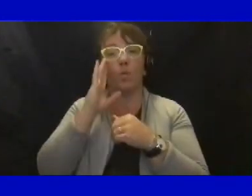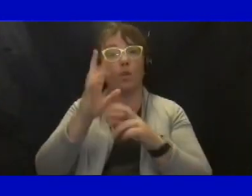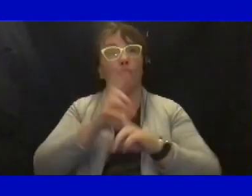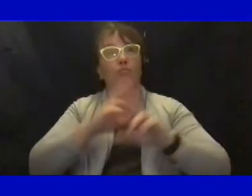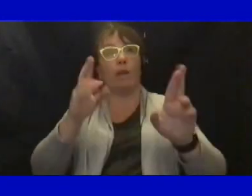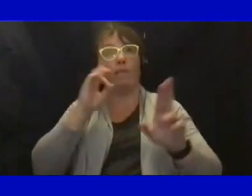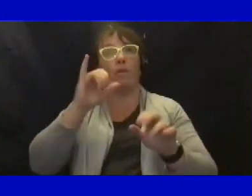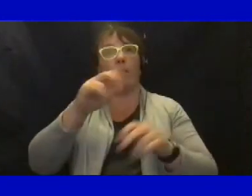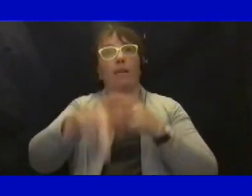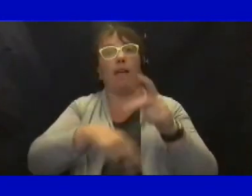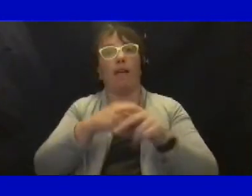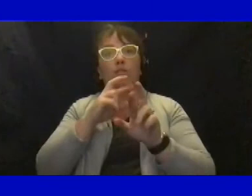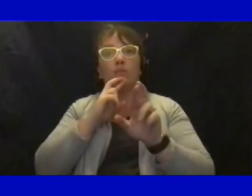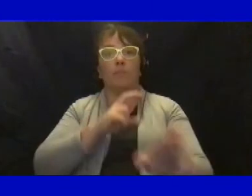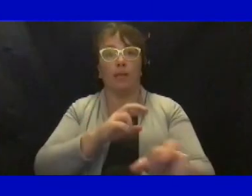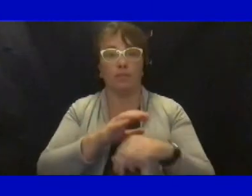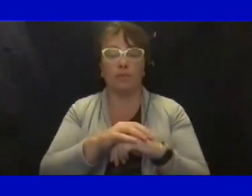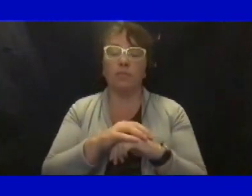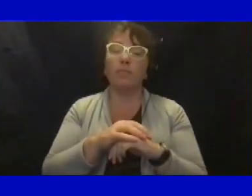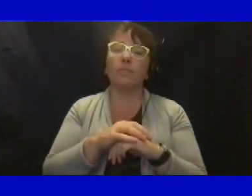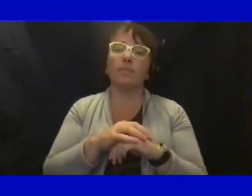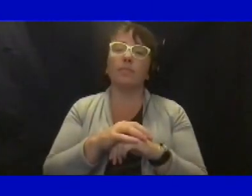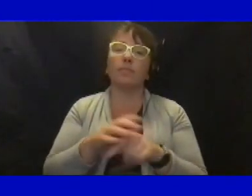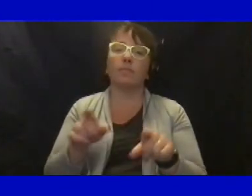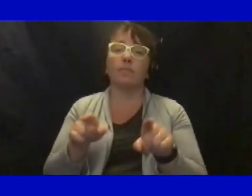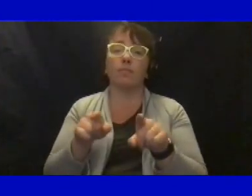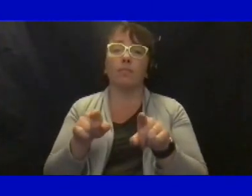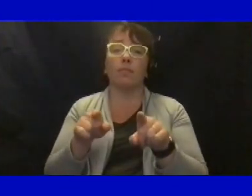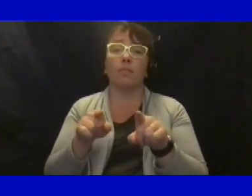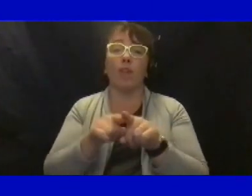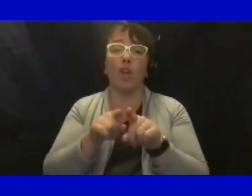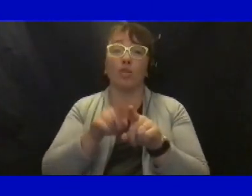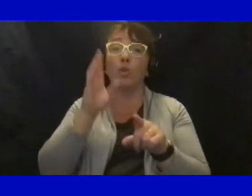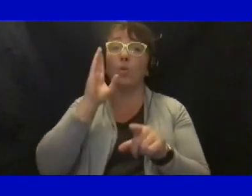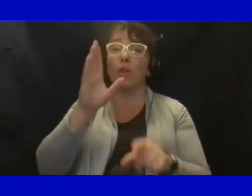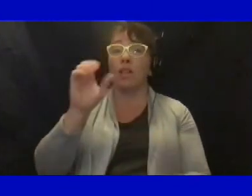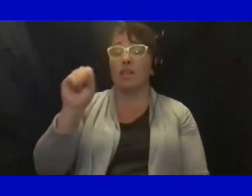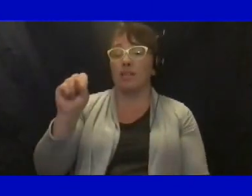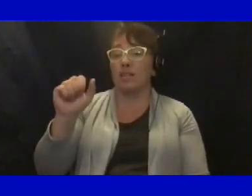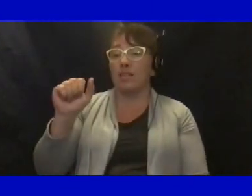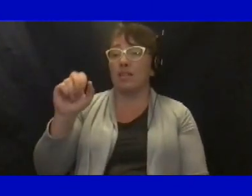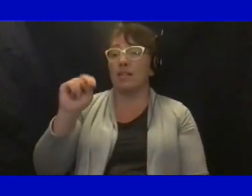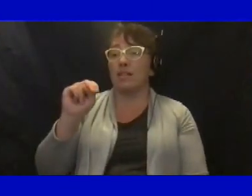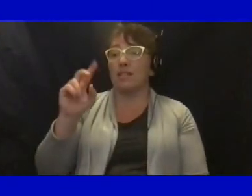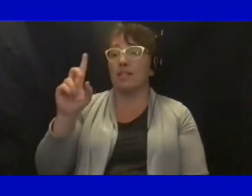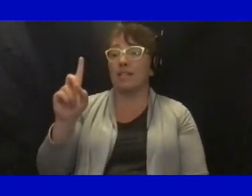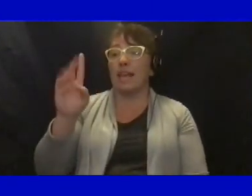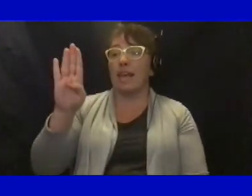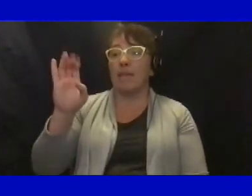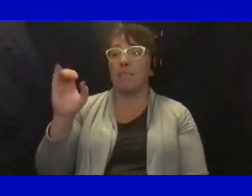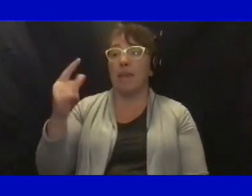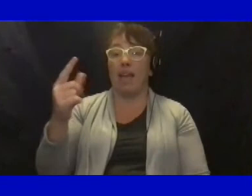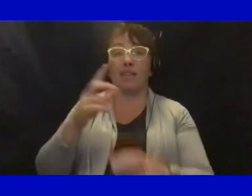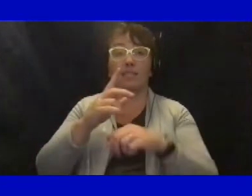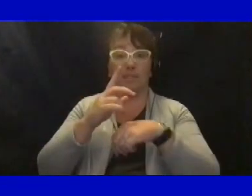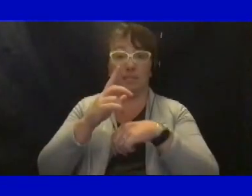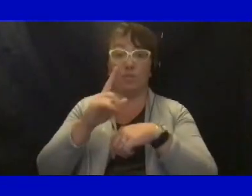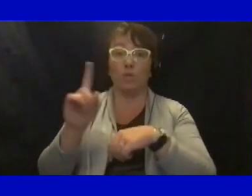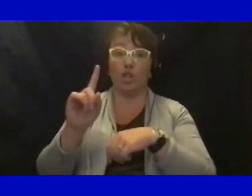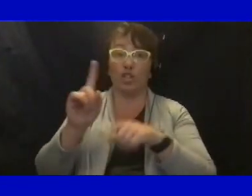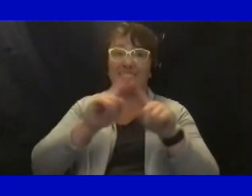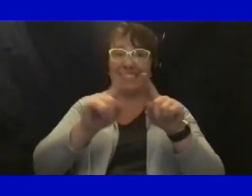We are going to be putting sandbags in different fire station locations, also